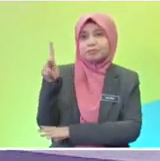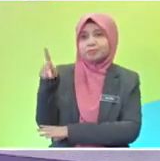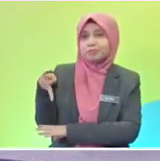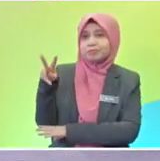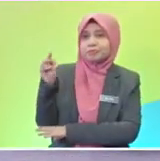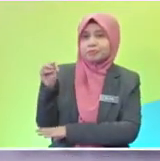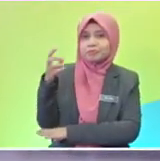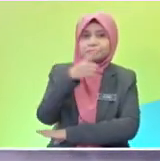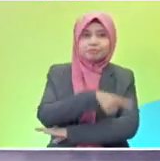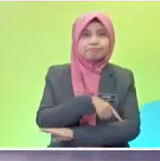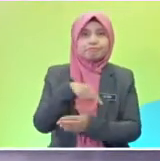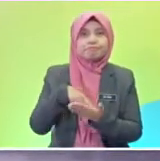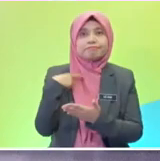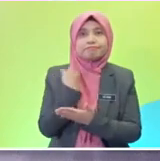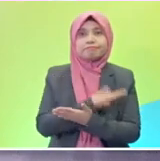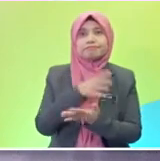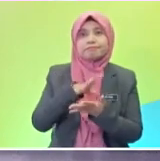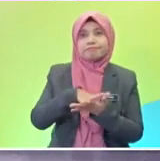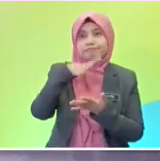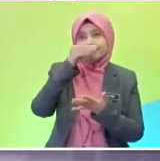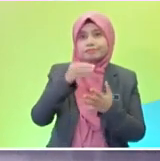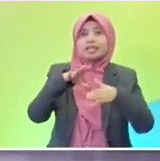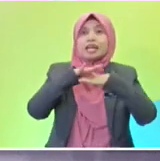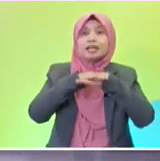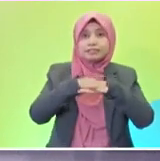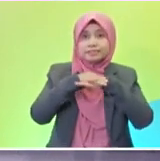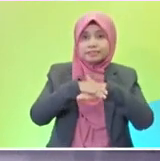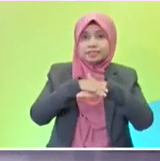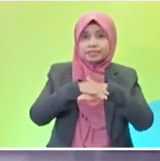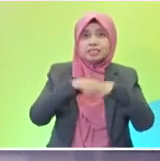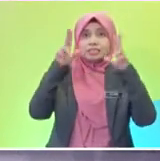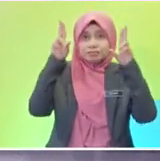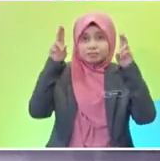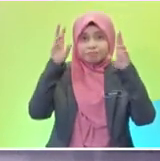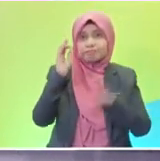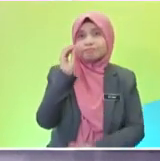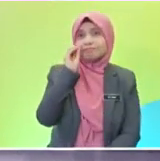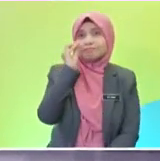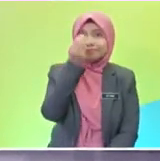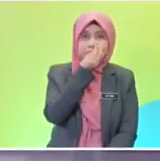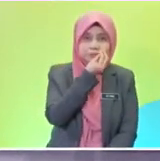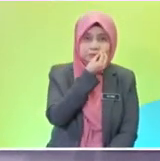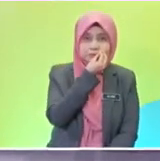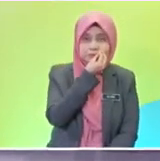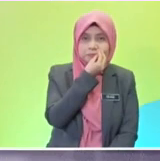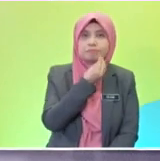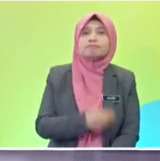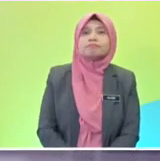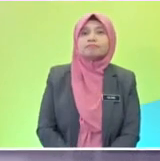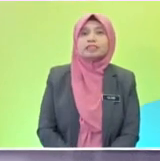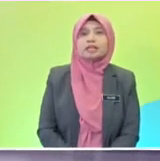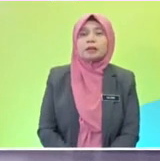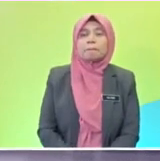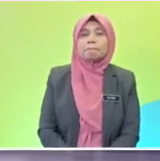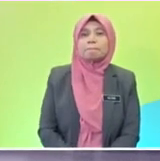and today we are learning English for our topic, which is flowers. Now, if you love flowers like I